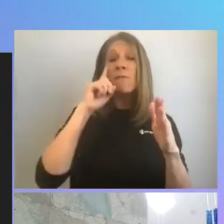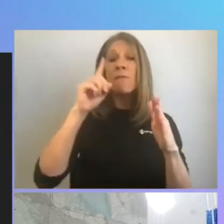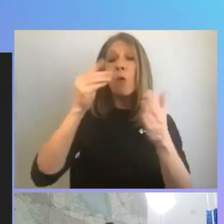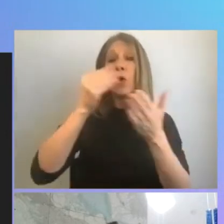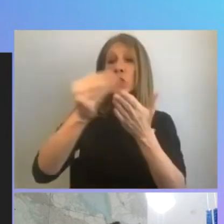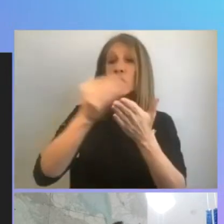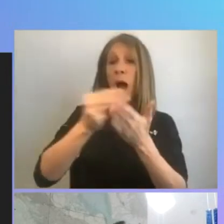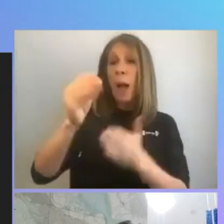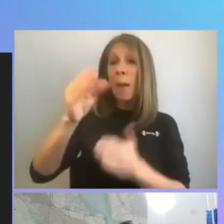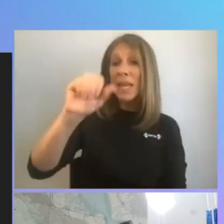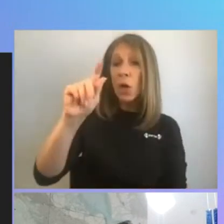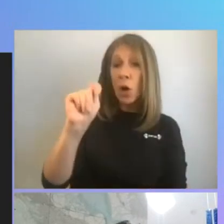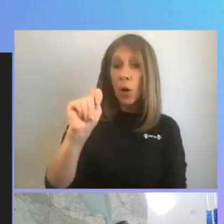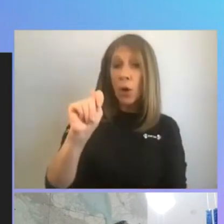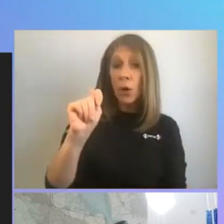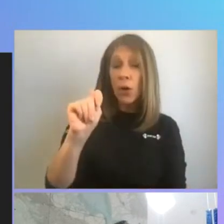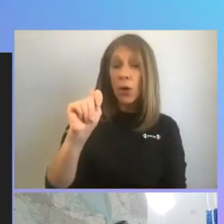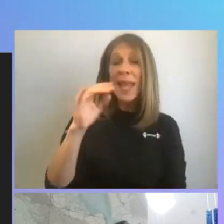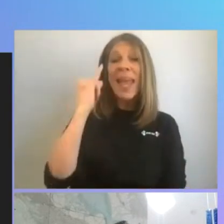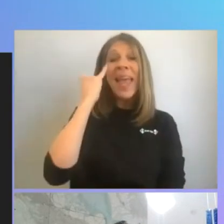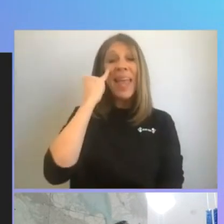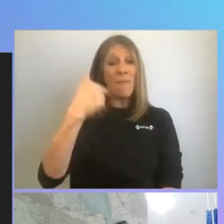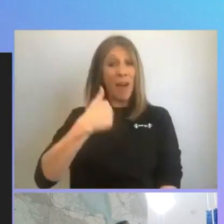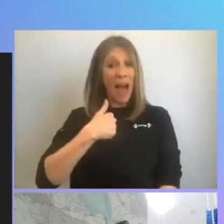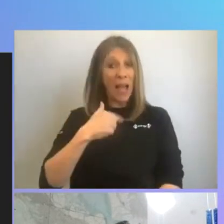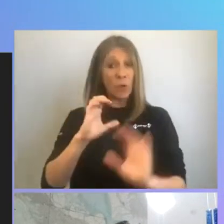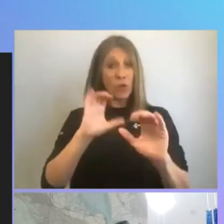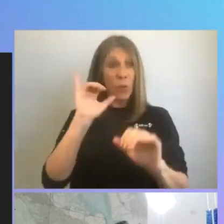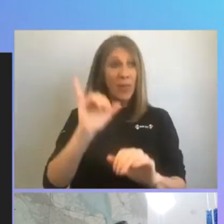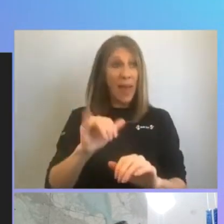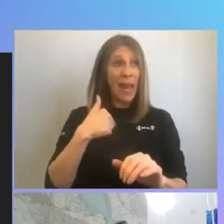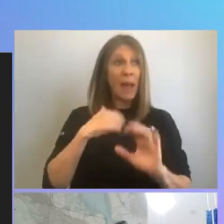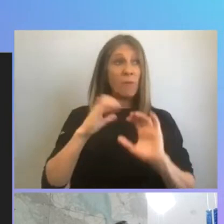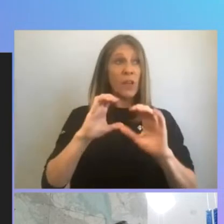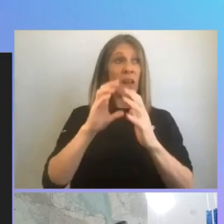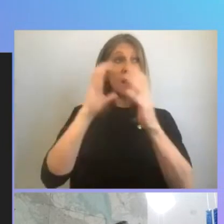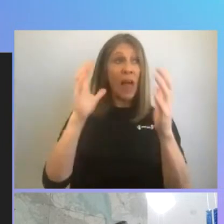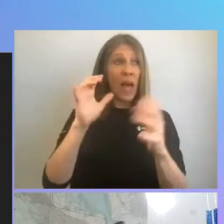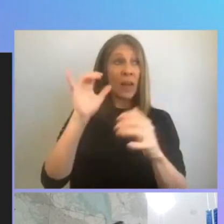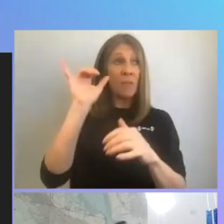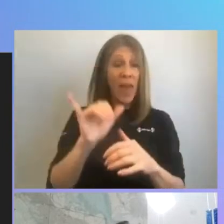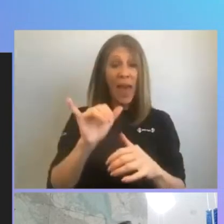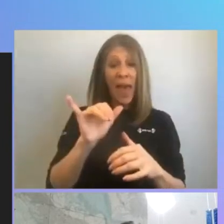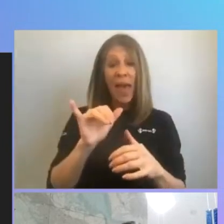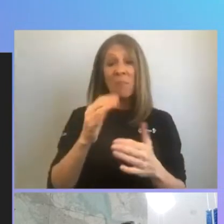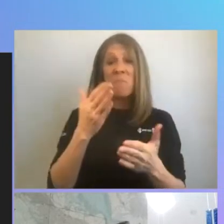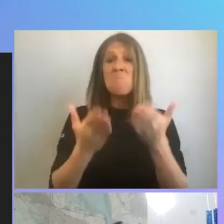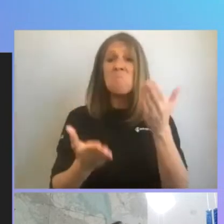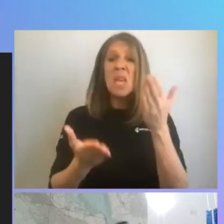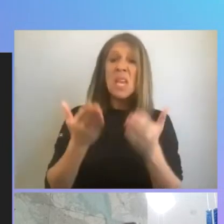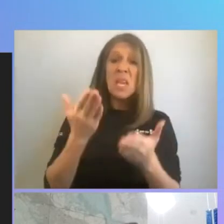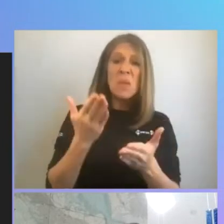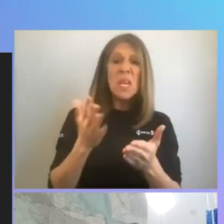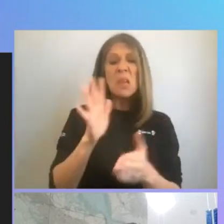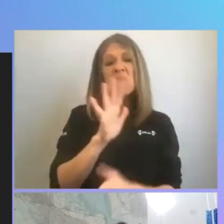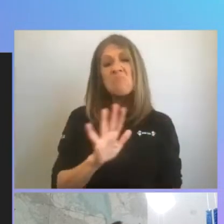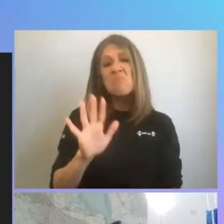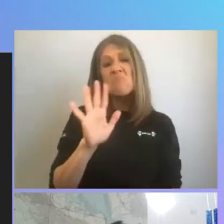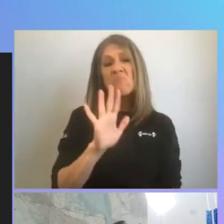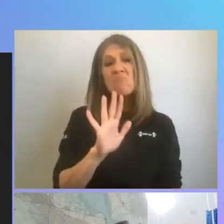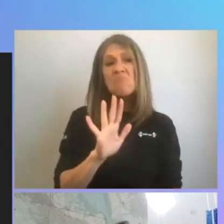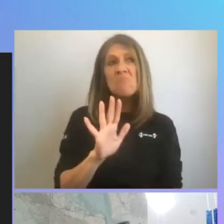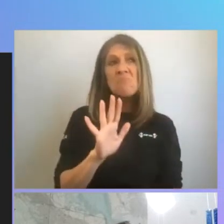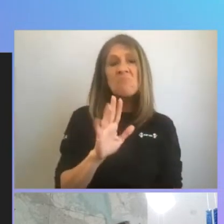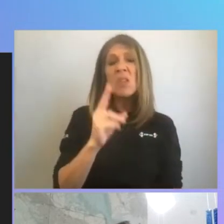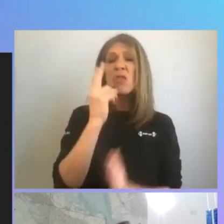cart, if I was doing it, and I've done a lot of these, it probably would take me